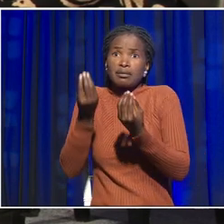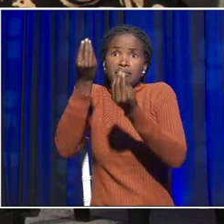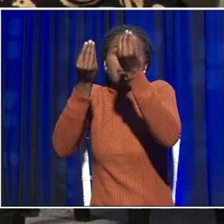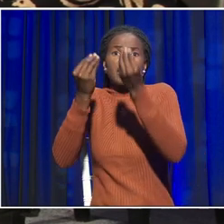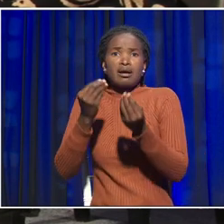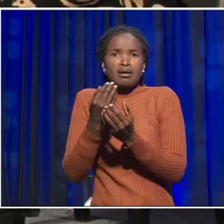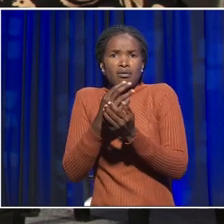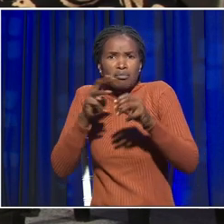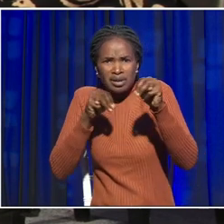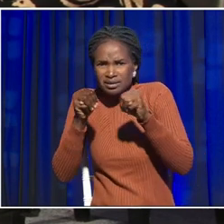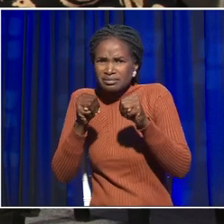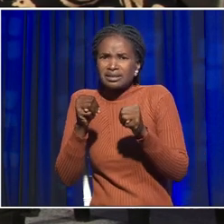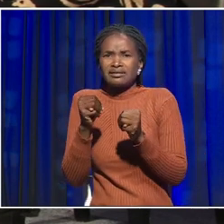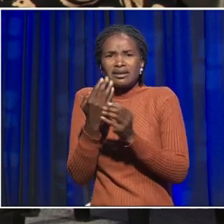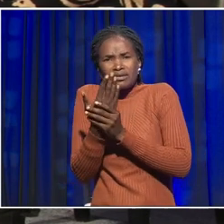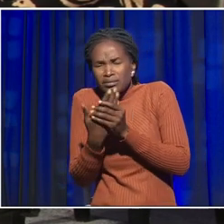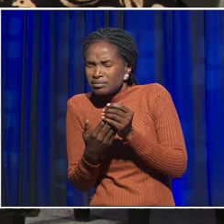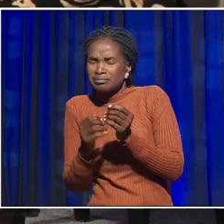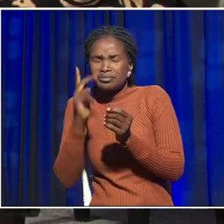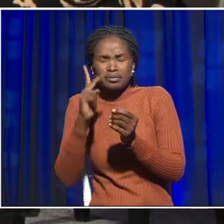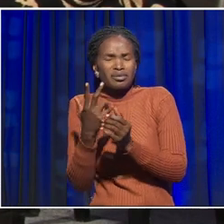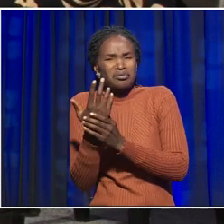think so your next